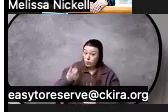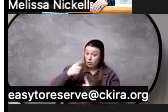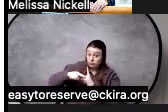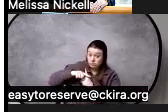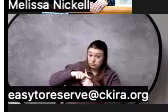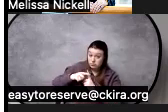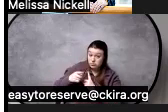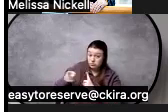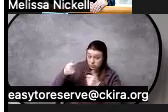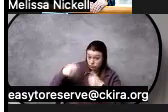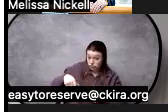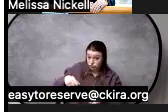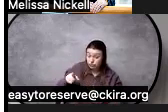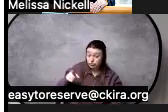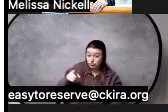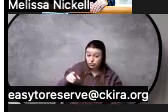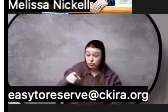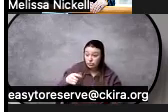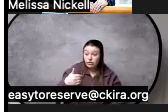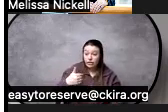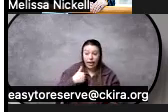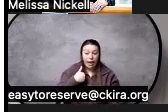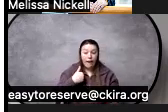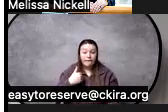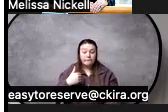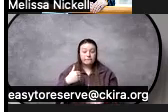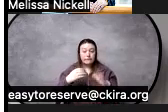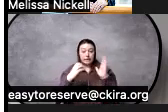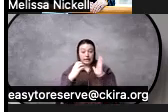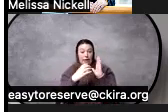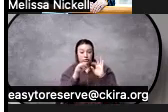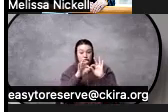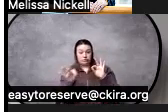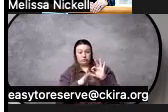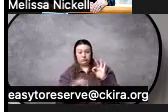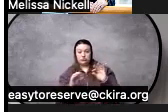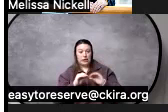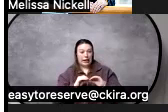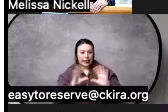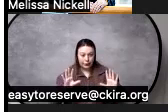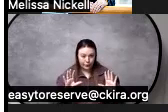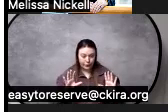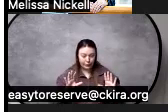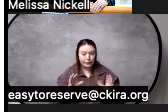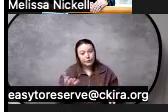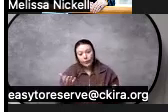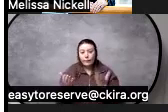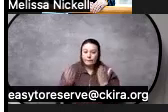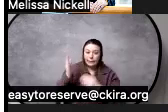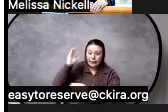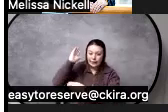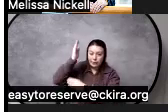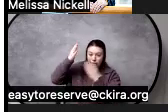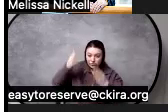that it has figure captions that are very, very clear. So just in case, let's say the presenter stepped off to